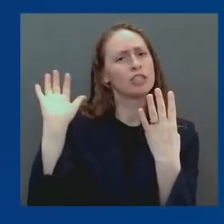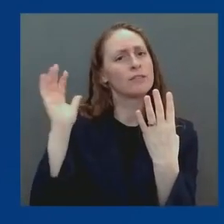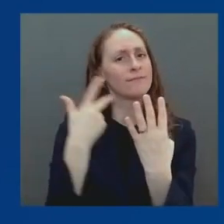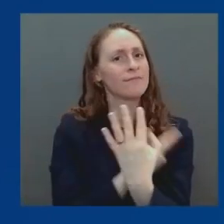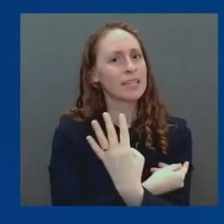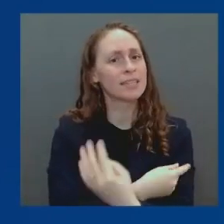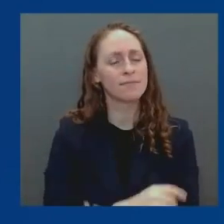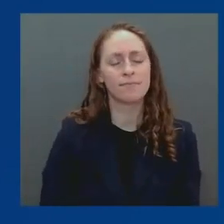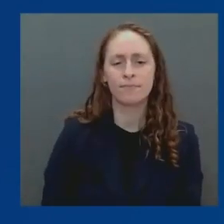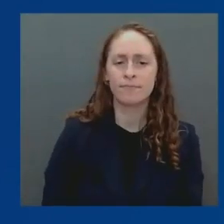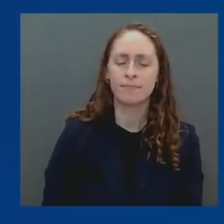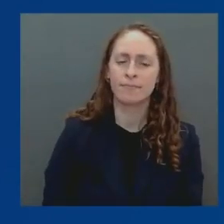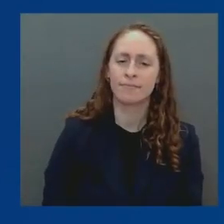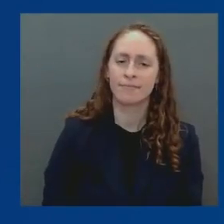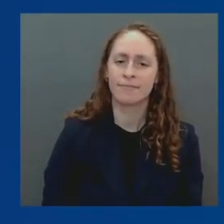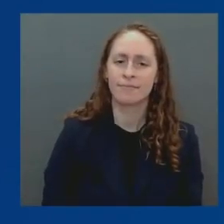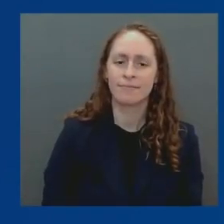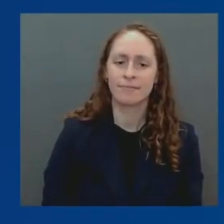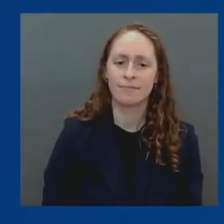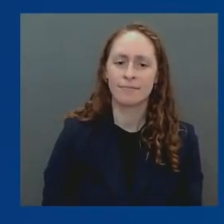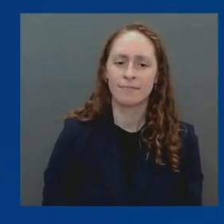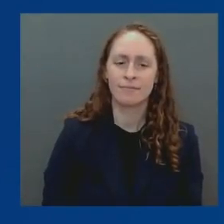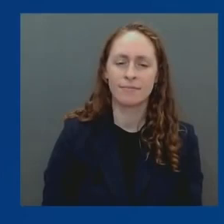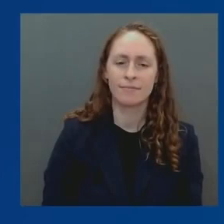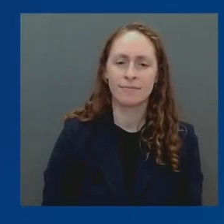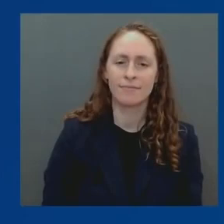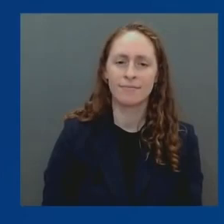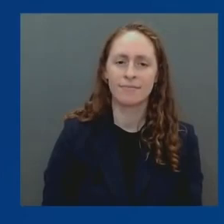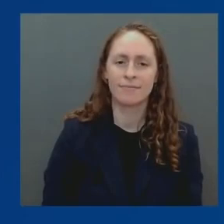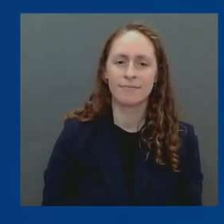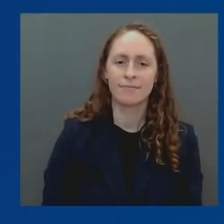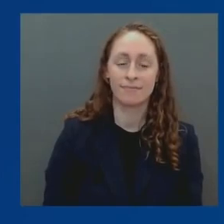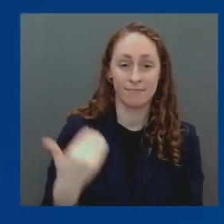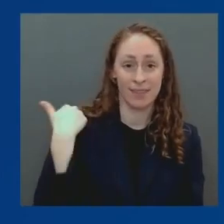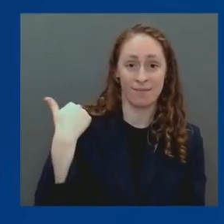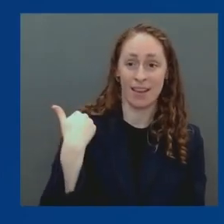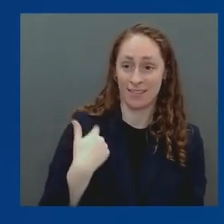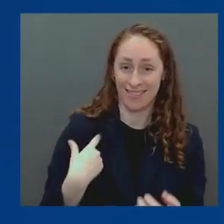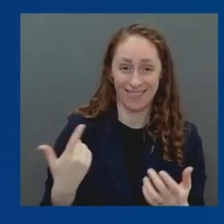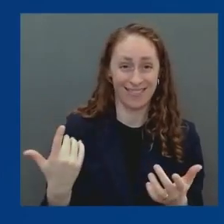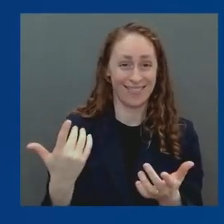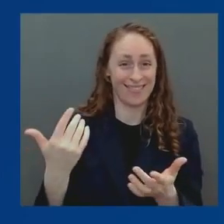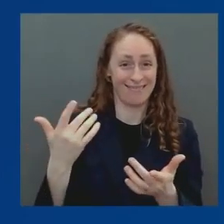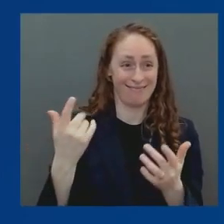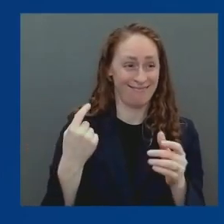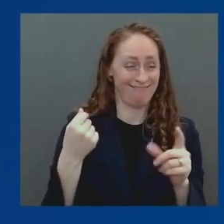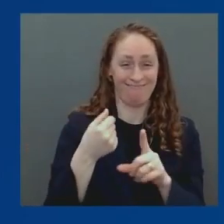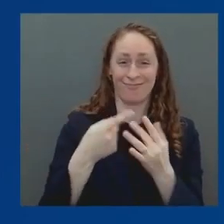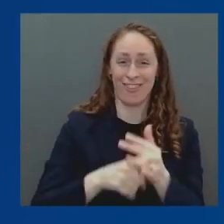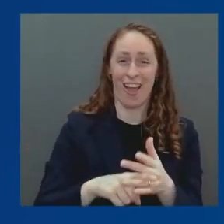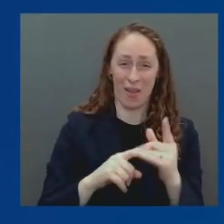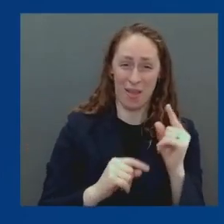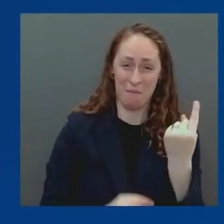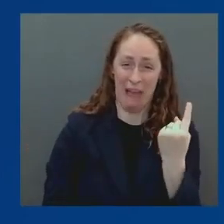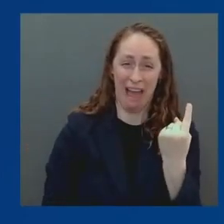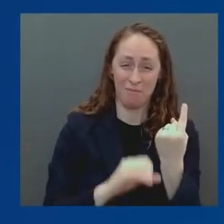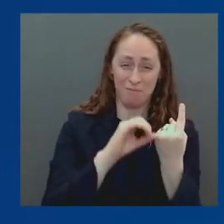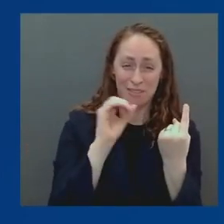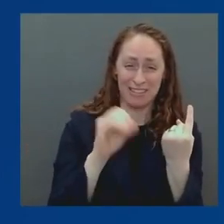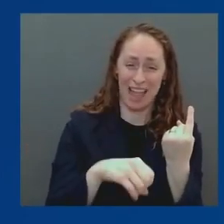from 1% up to 75% of adults. 98, 99% of schools are open. That number